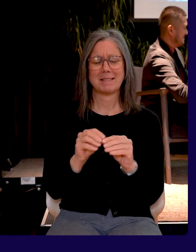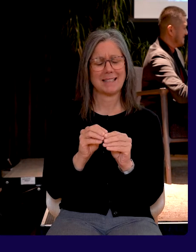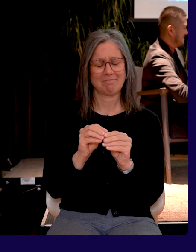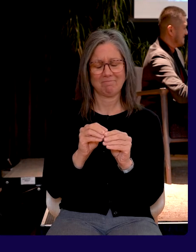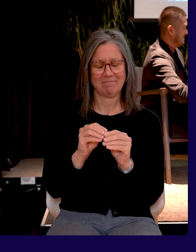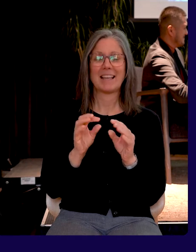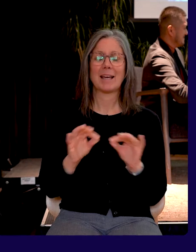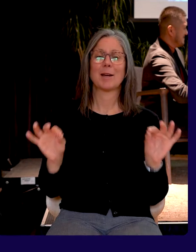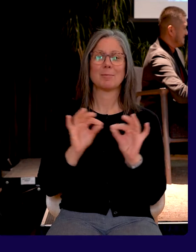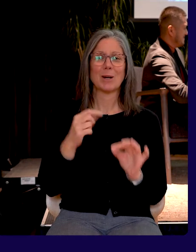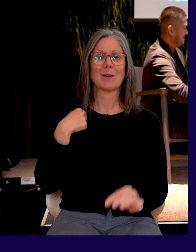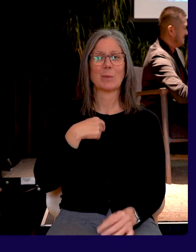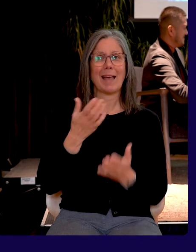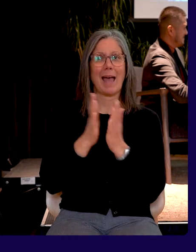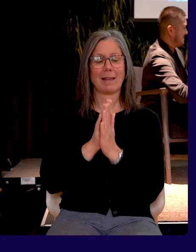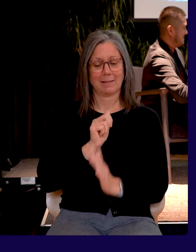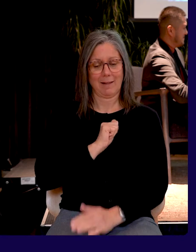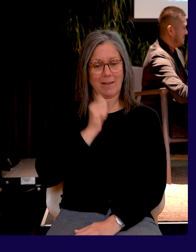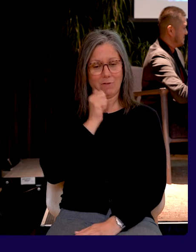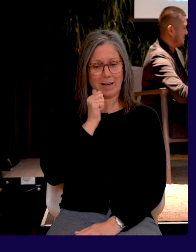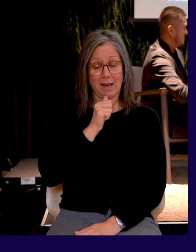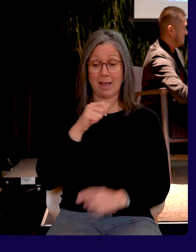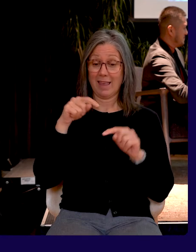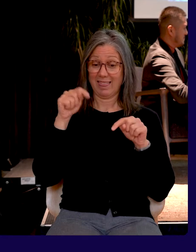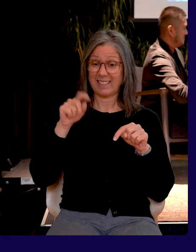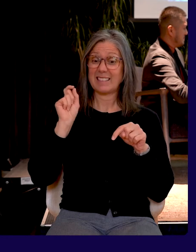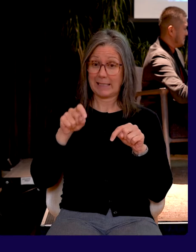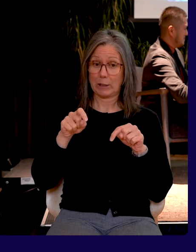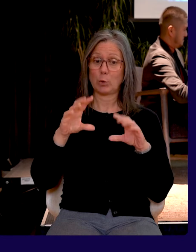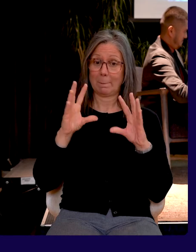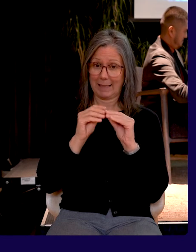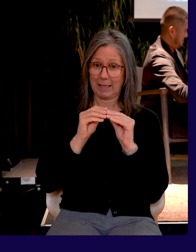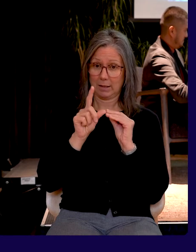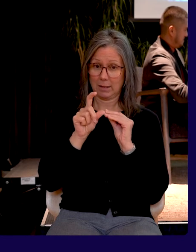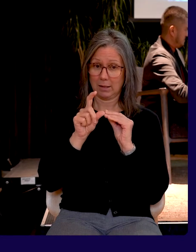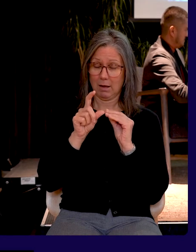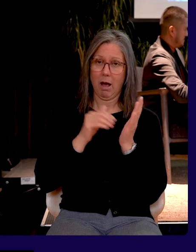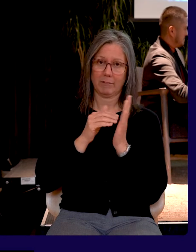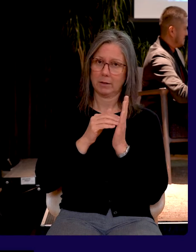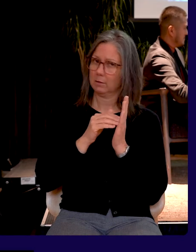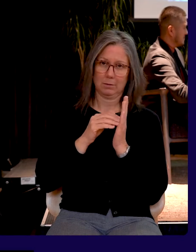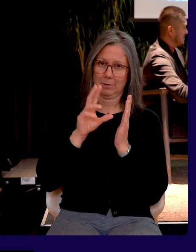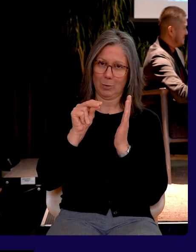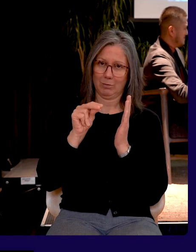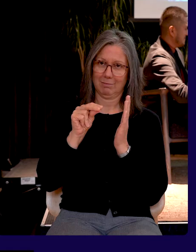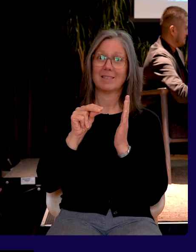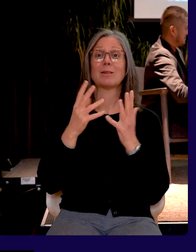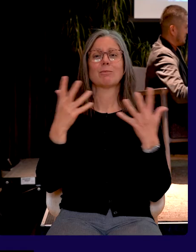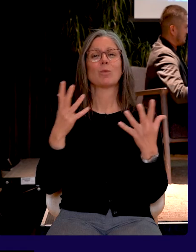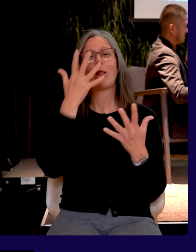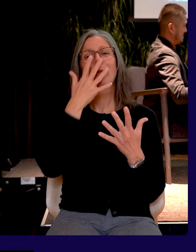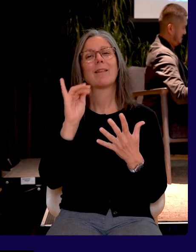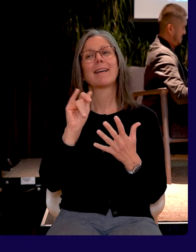think it's important that we always ask ourselves every day, does this need to be a meeting? And often the answer is no. And so what would it look